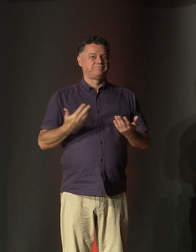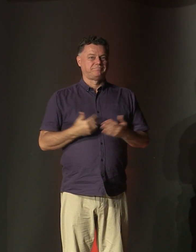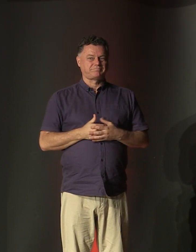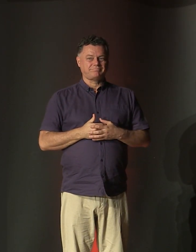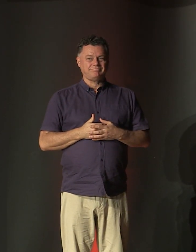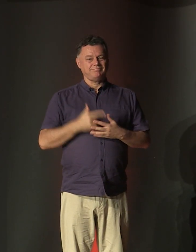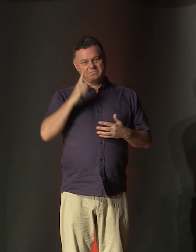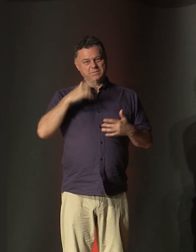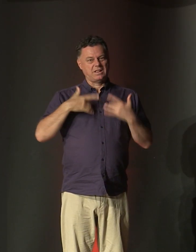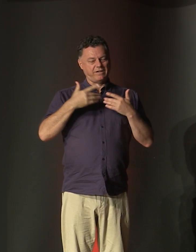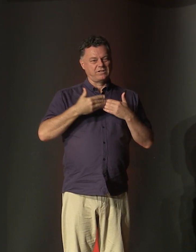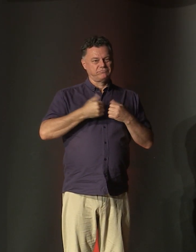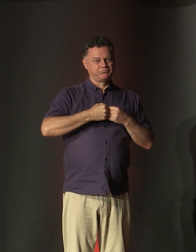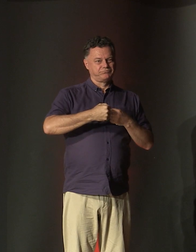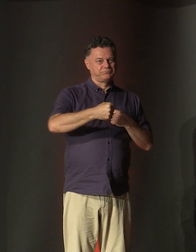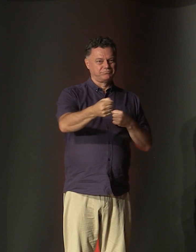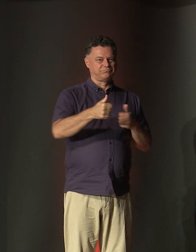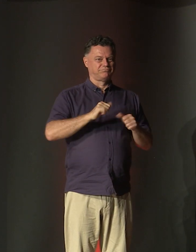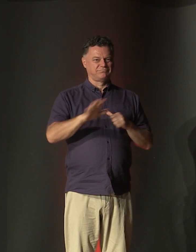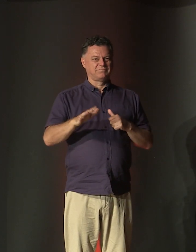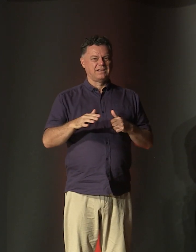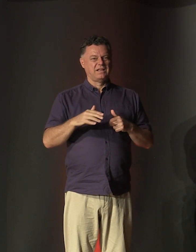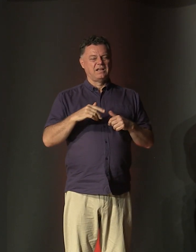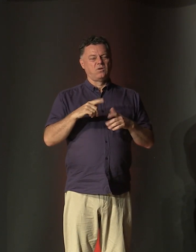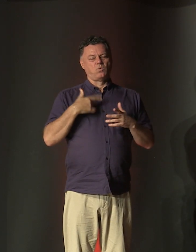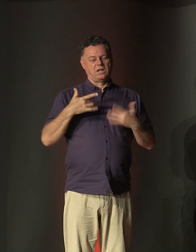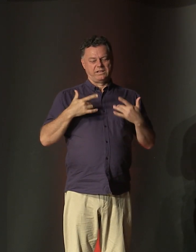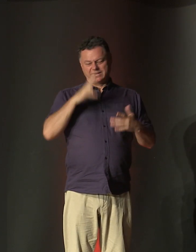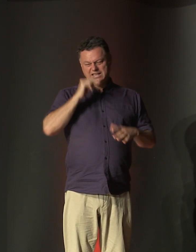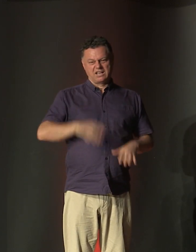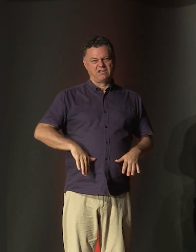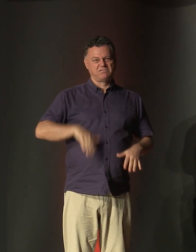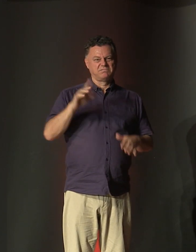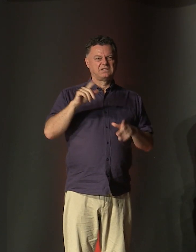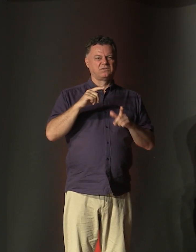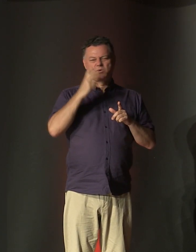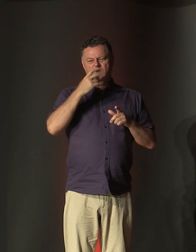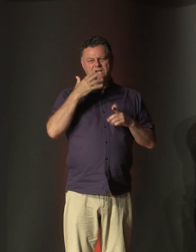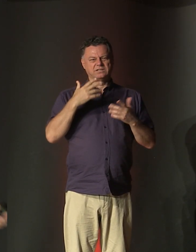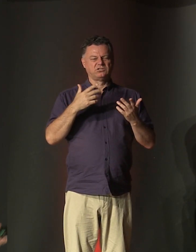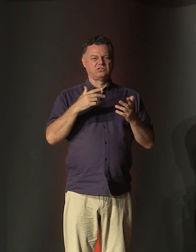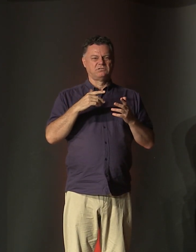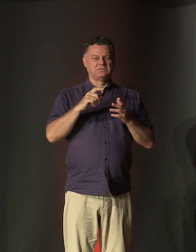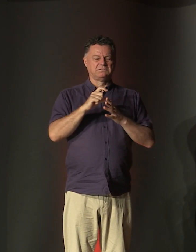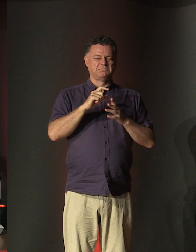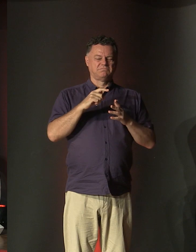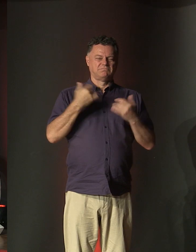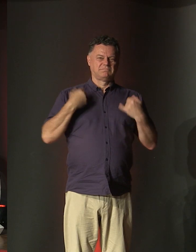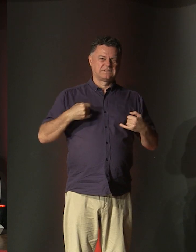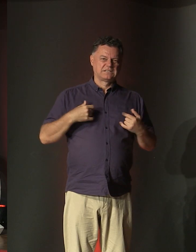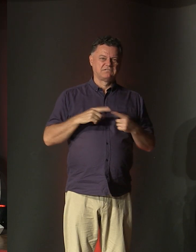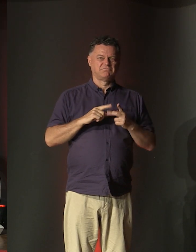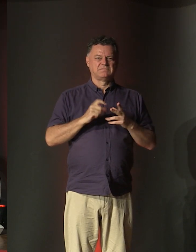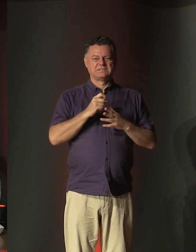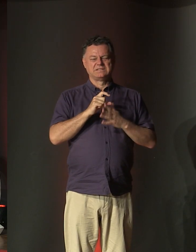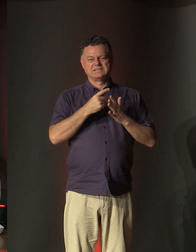these years of life. It's still all added at the end, where there's disease and disability. Why